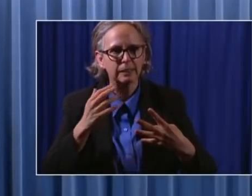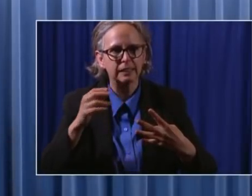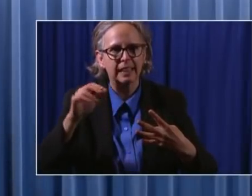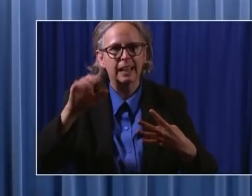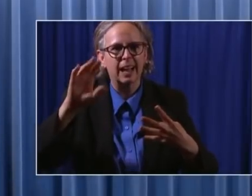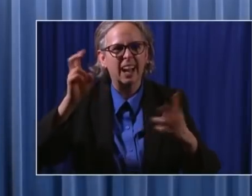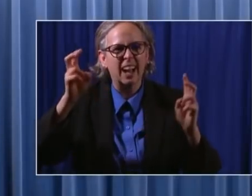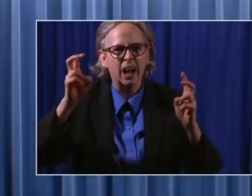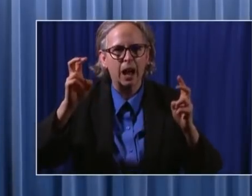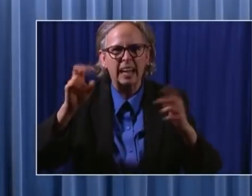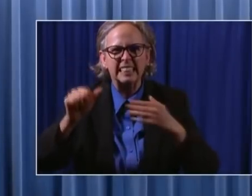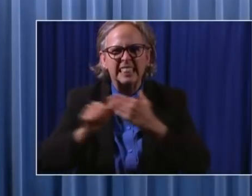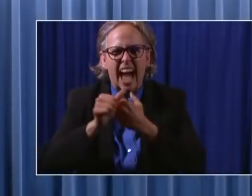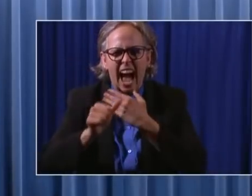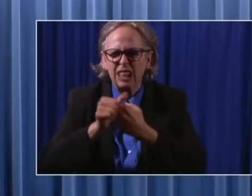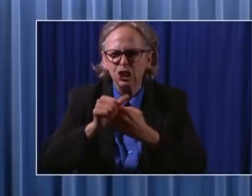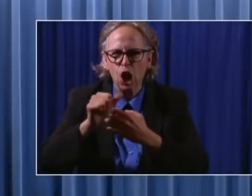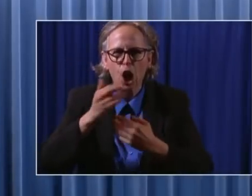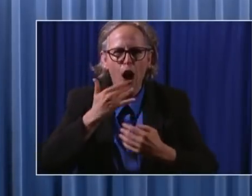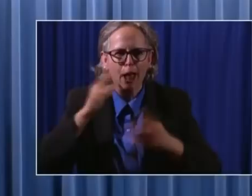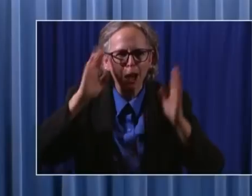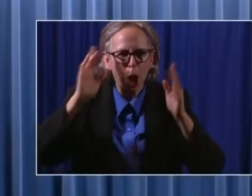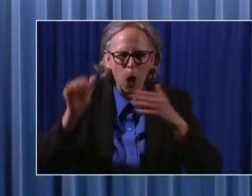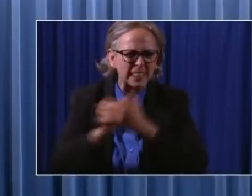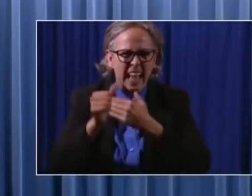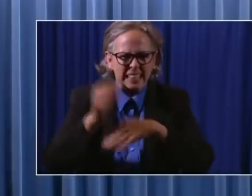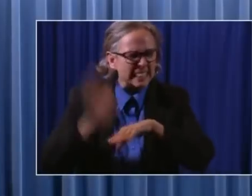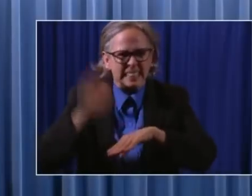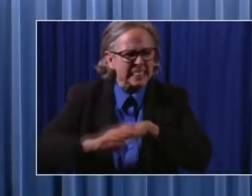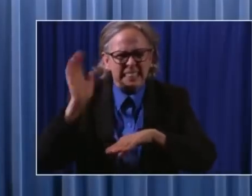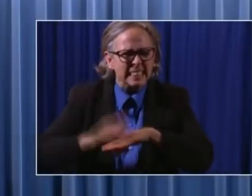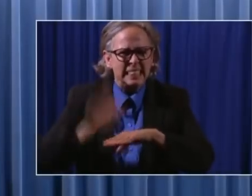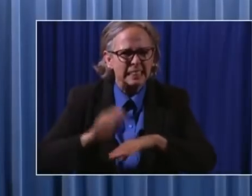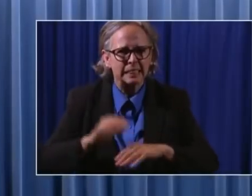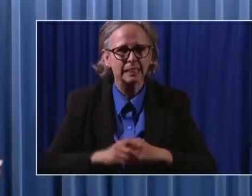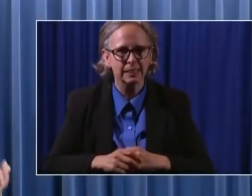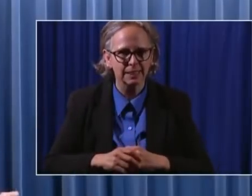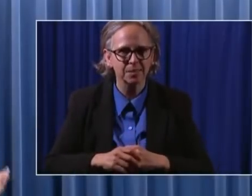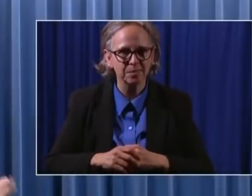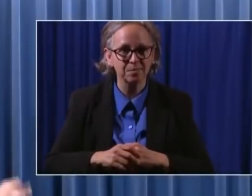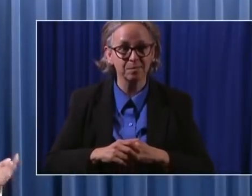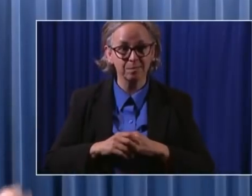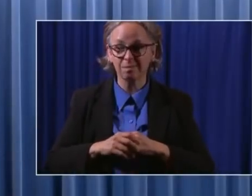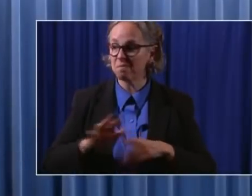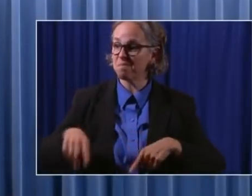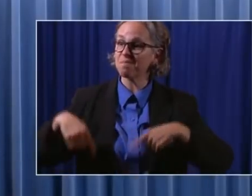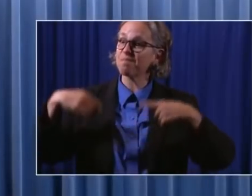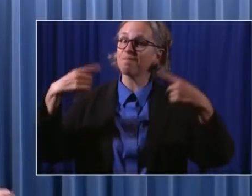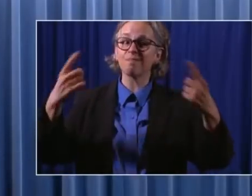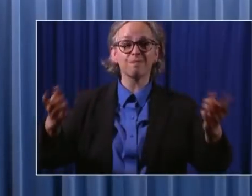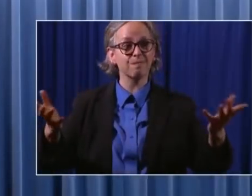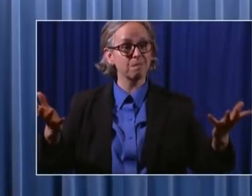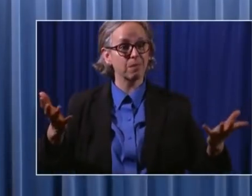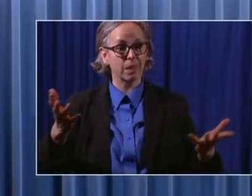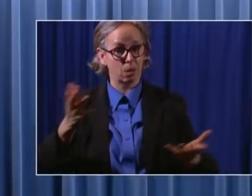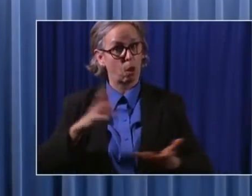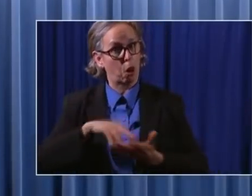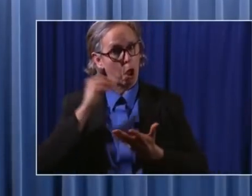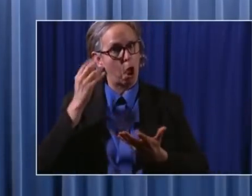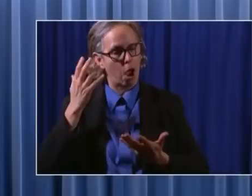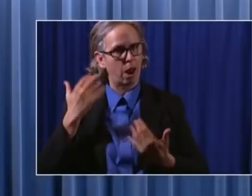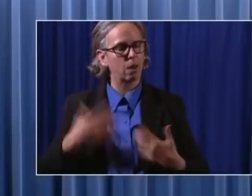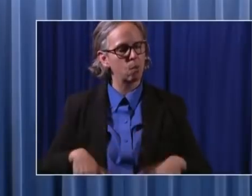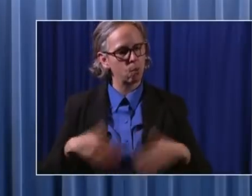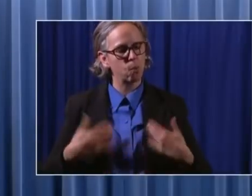So what we've learned throughout this pandemic, and what frankly the scientists told me very early on, you know, in